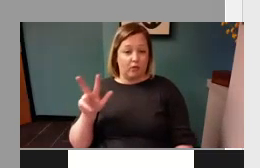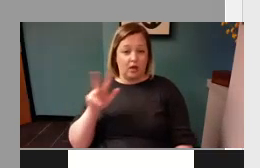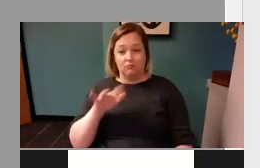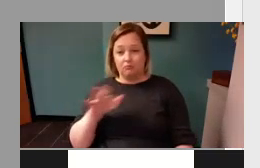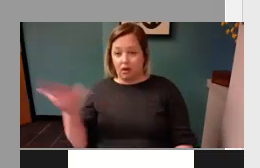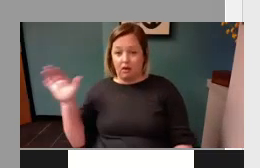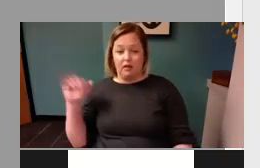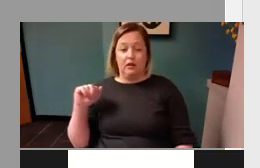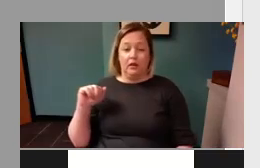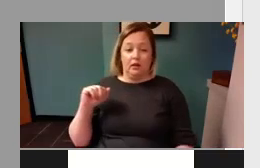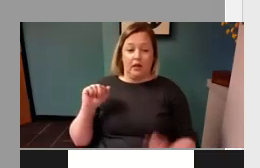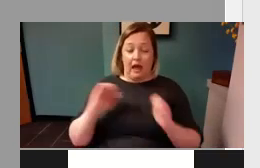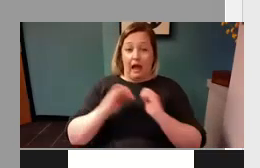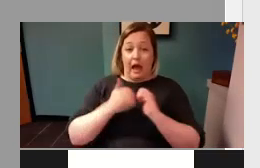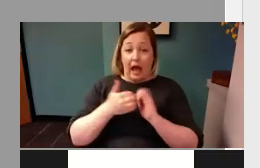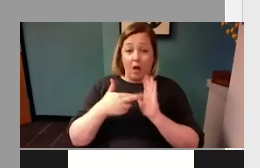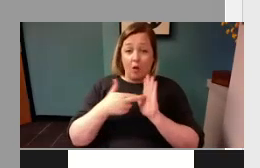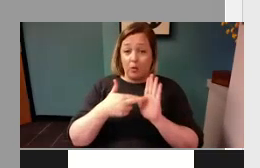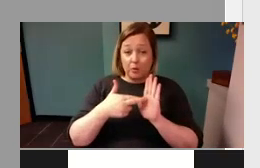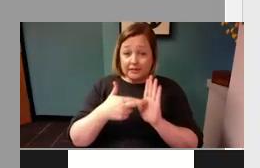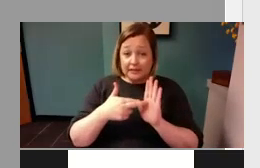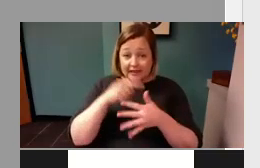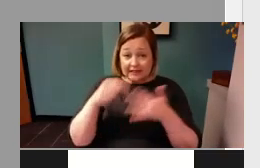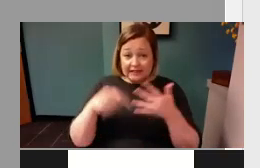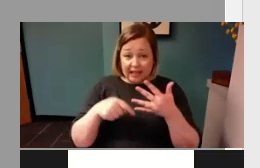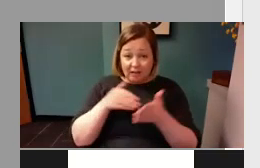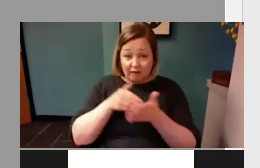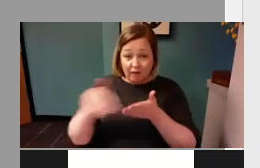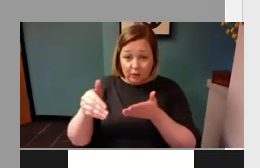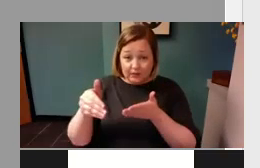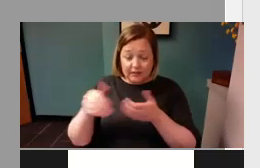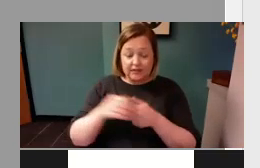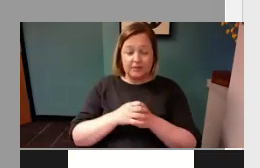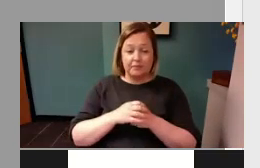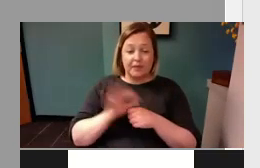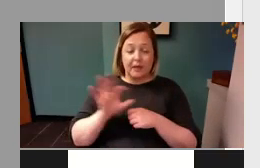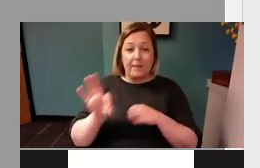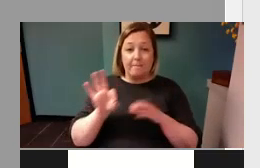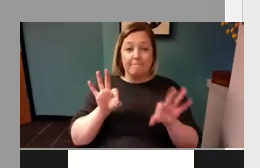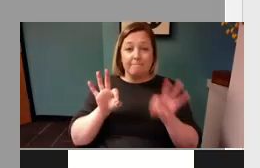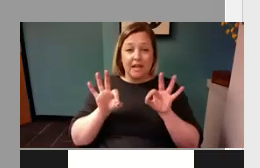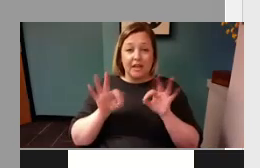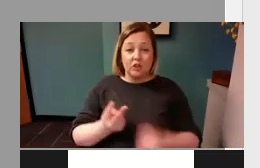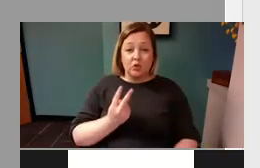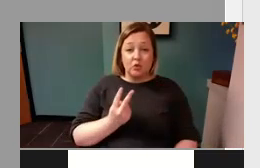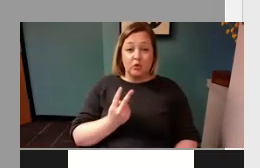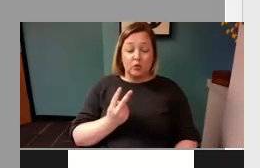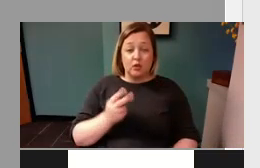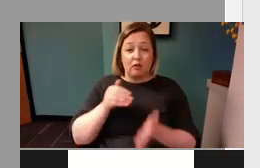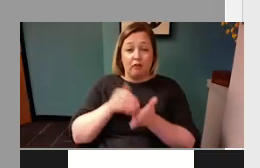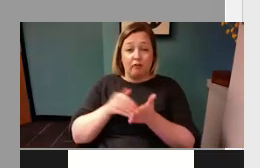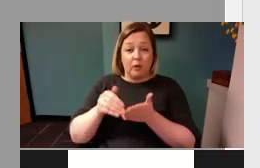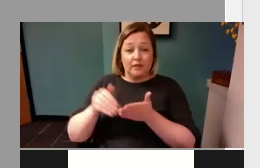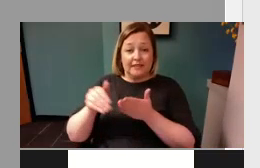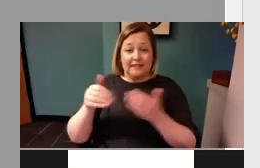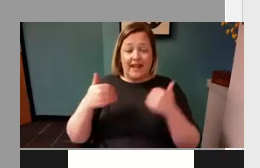this particular set of frequencies in this tree is pick the two frequencies that have the minimum most cost or the